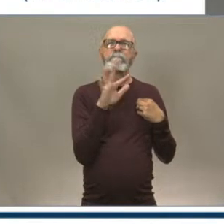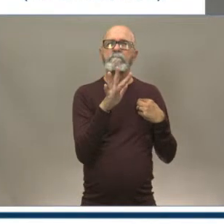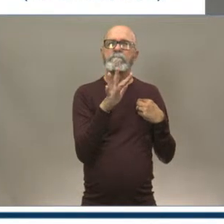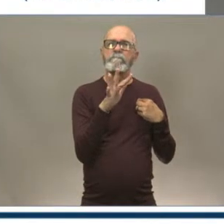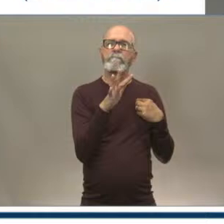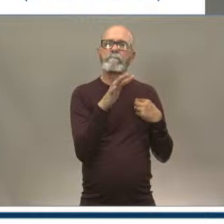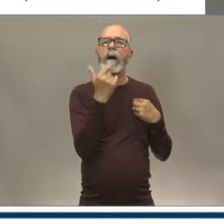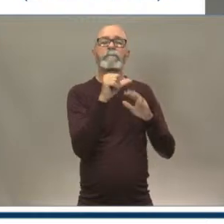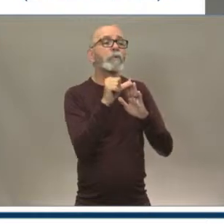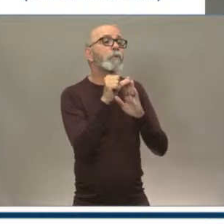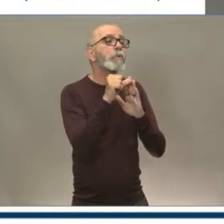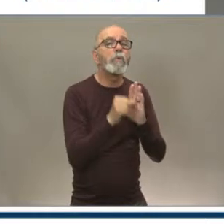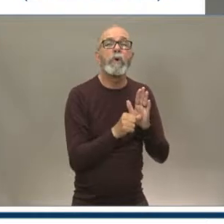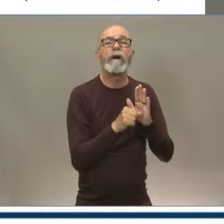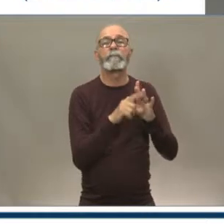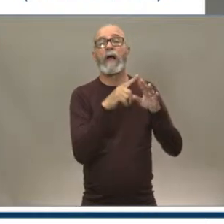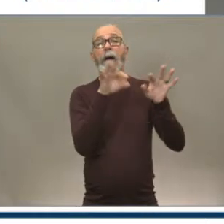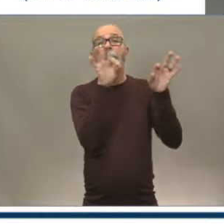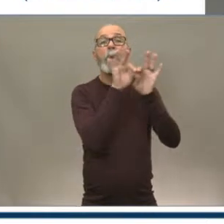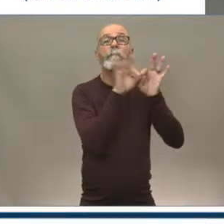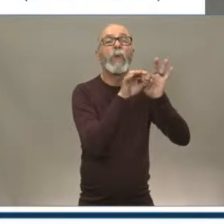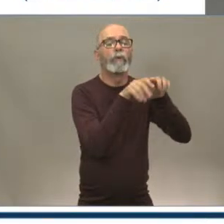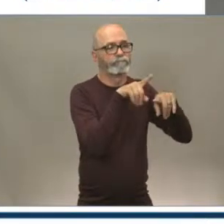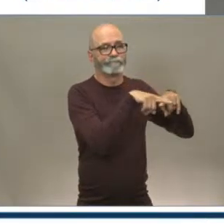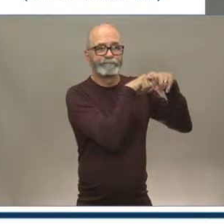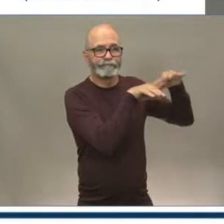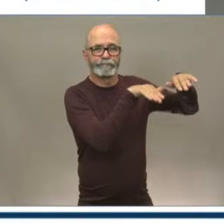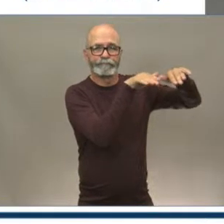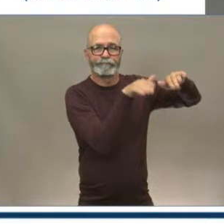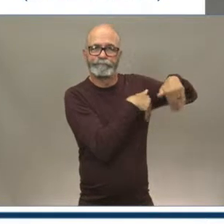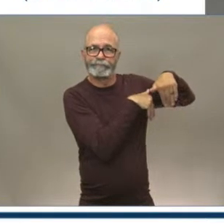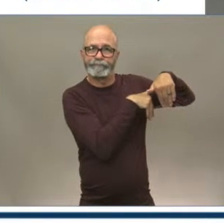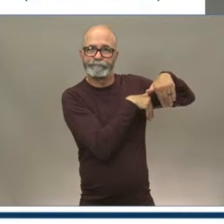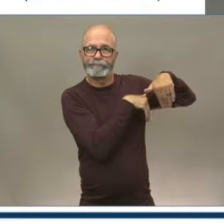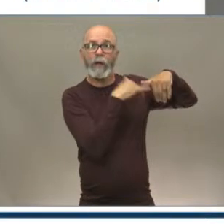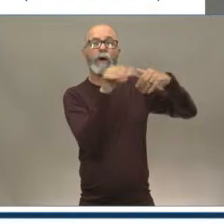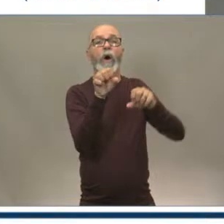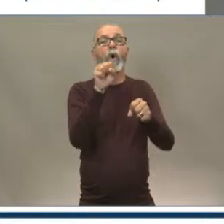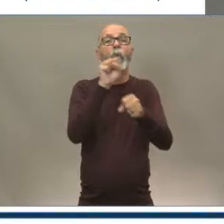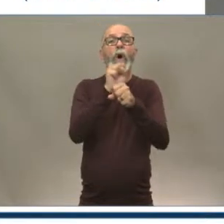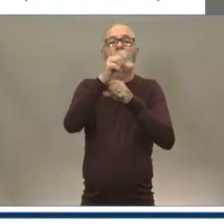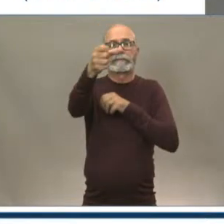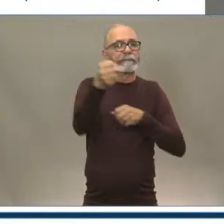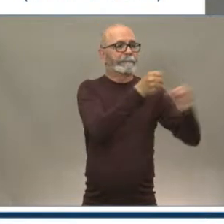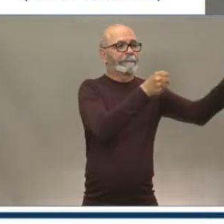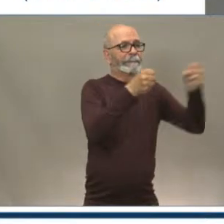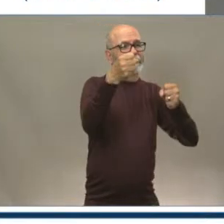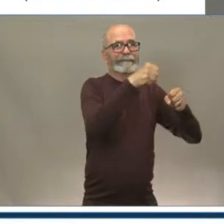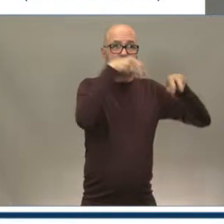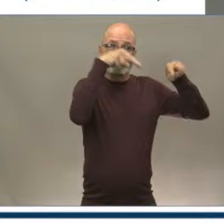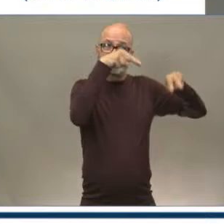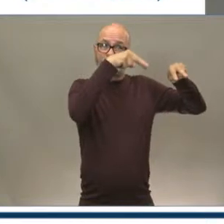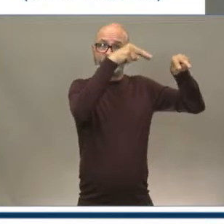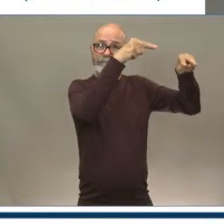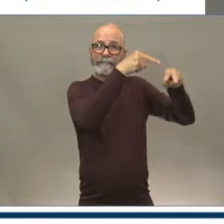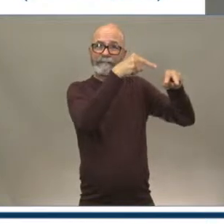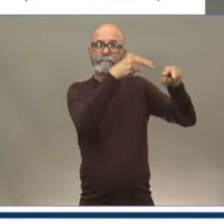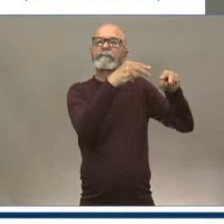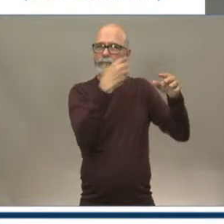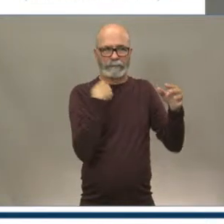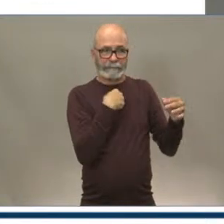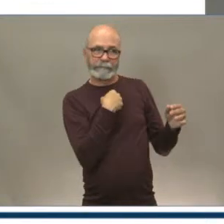stopping some outpatient clinics, redeploying staff in, so we make sure we have the capacity that we anticipate that